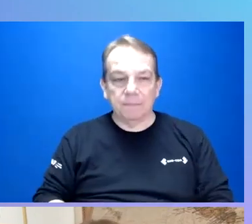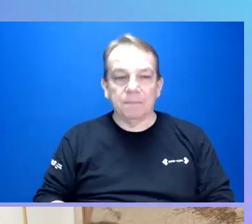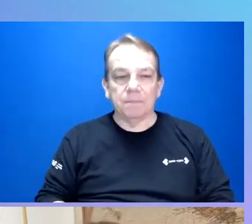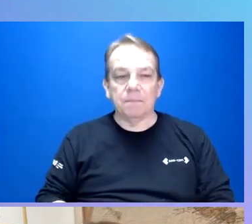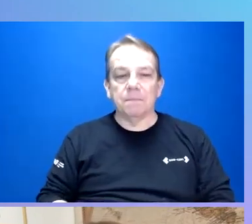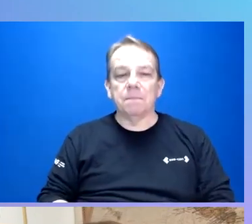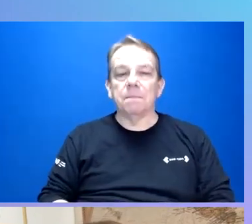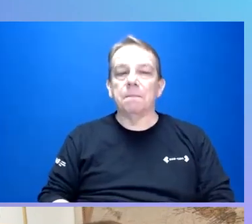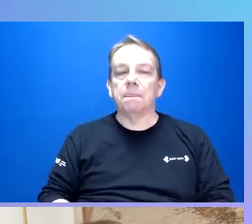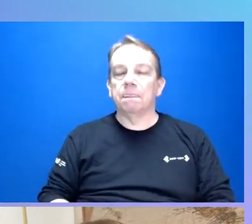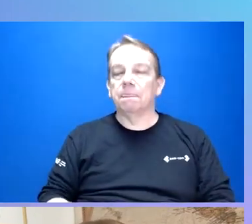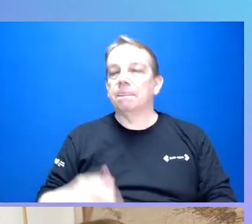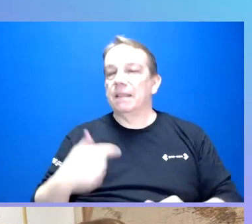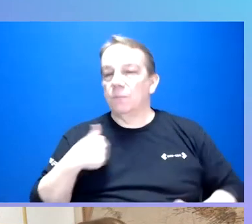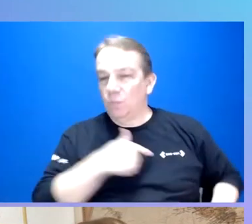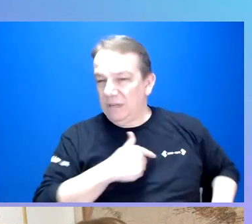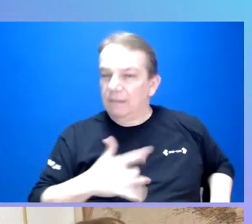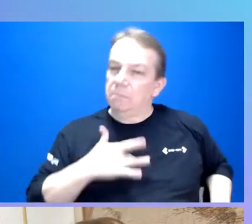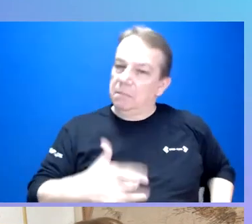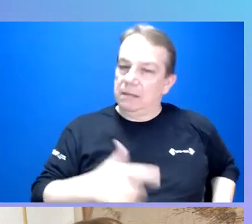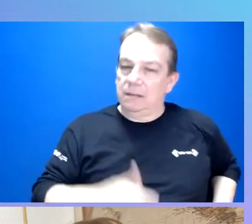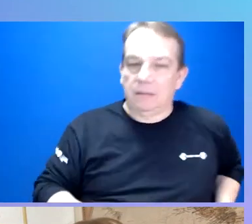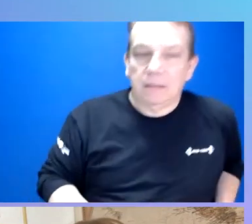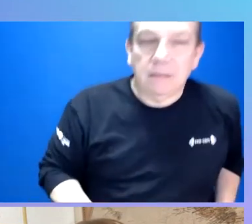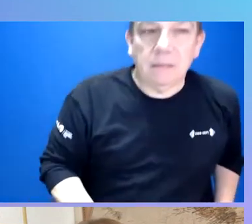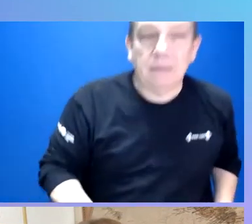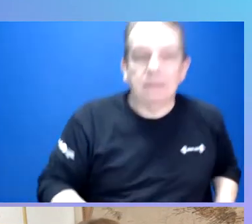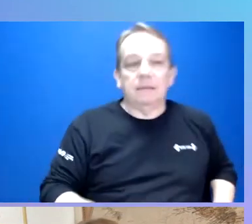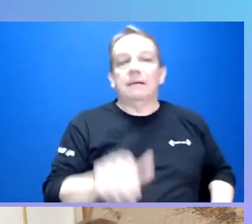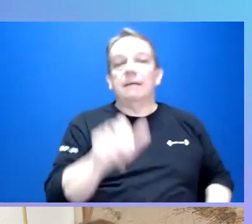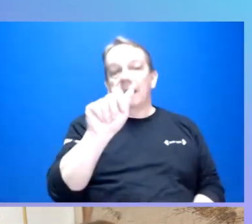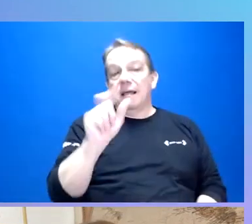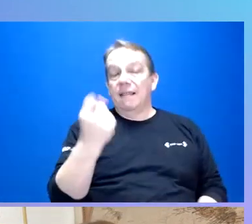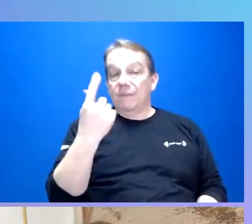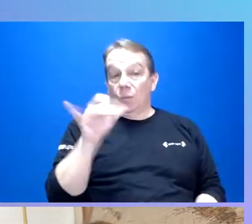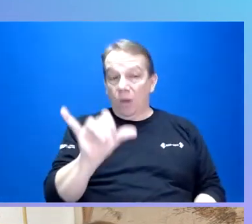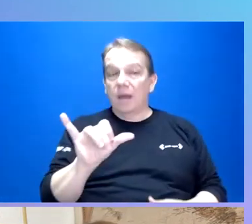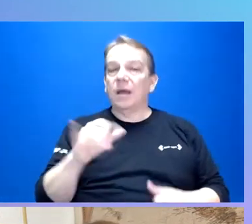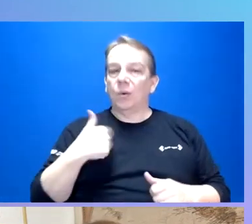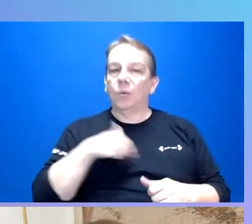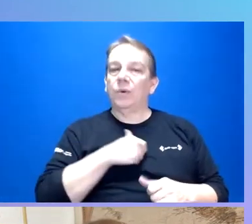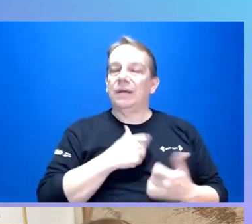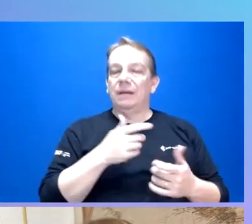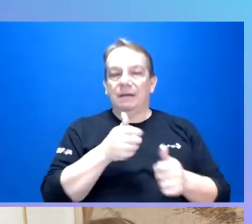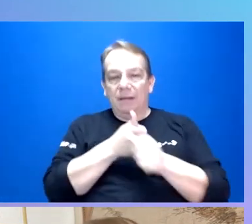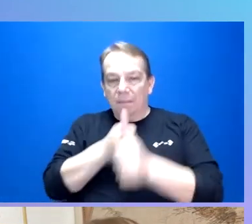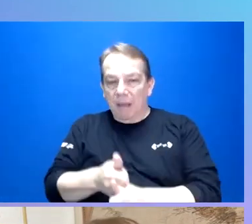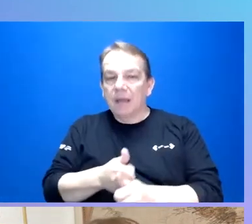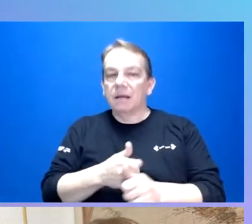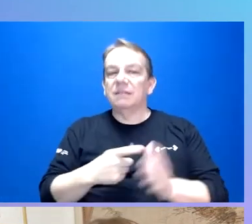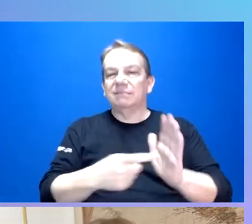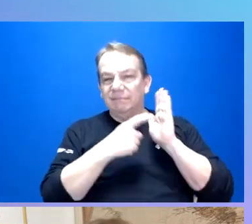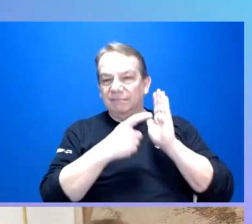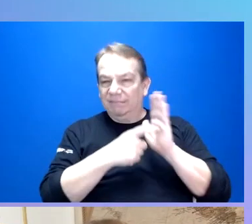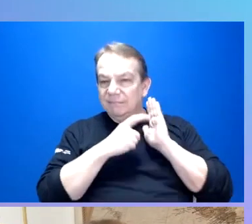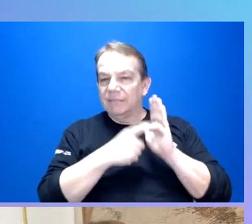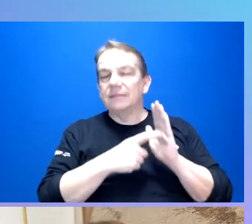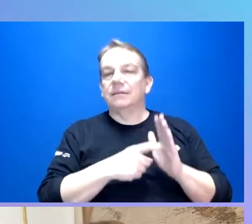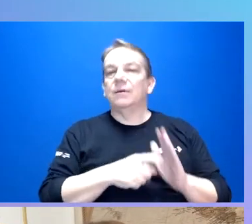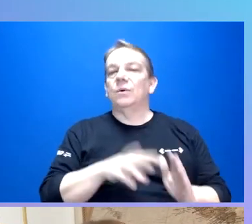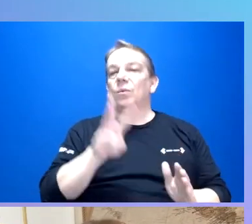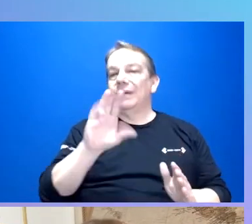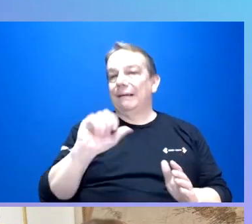So that's what we focus on the most for digital A11Y while we're aiming to conform with those WCAG requirements that are a part